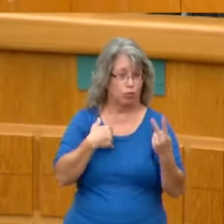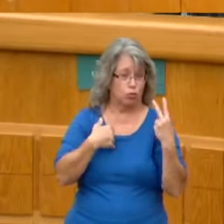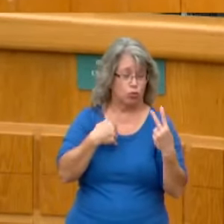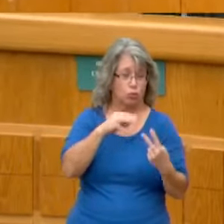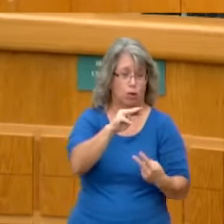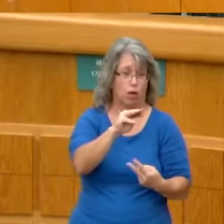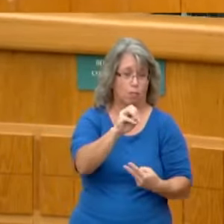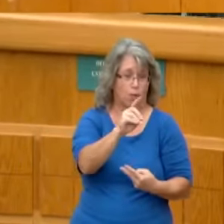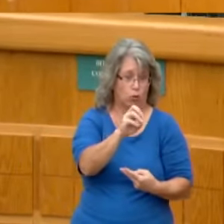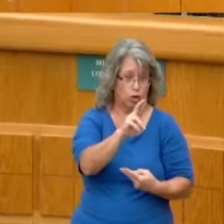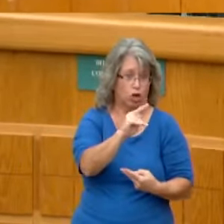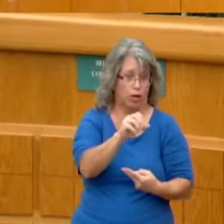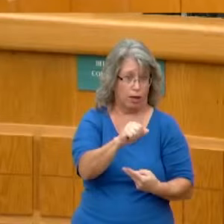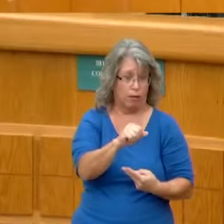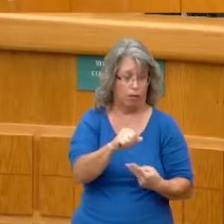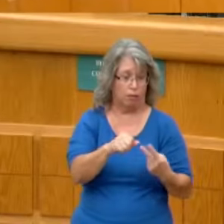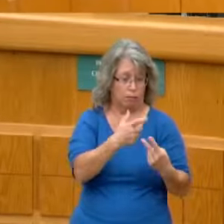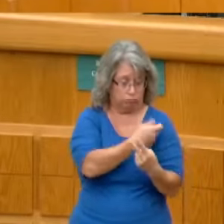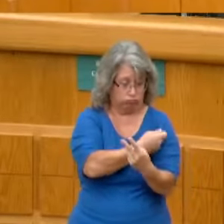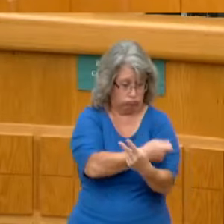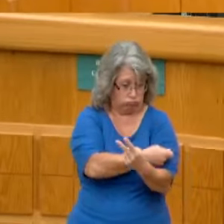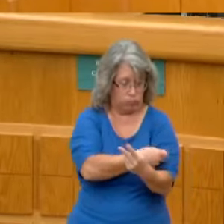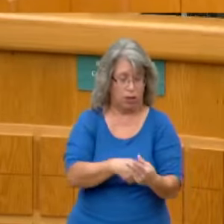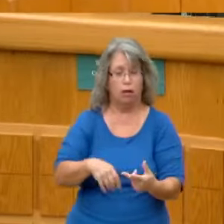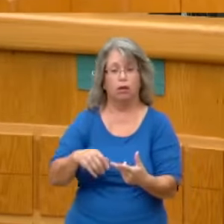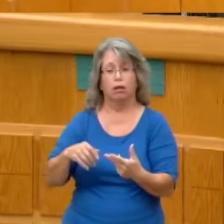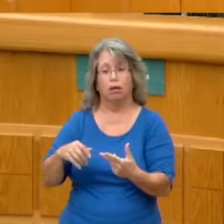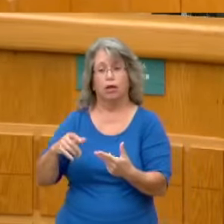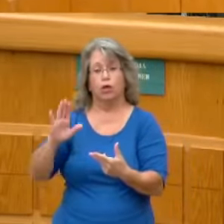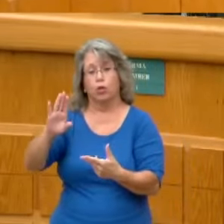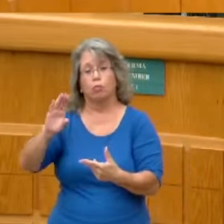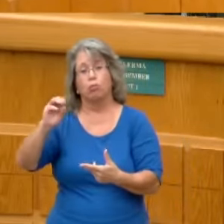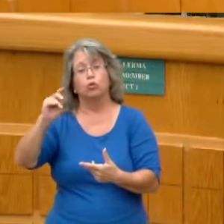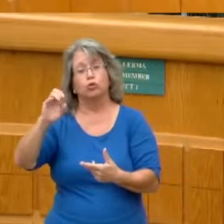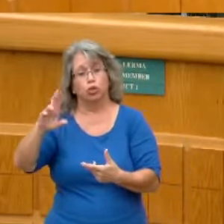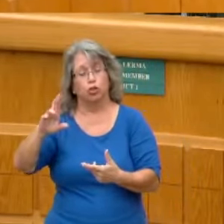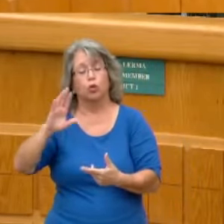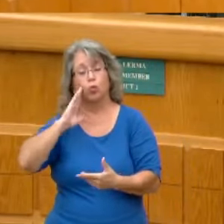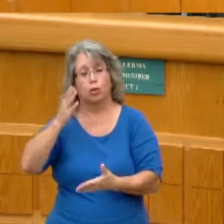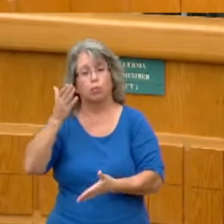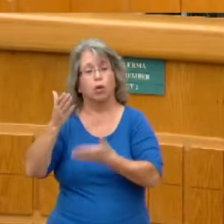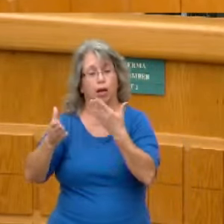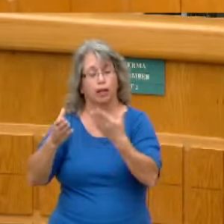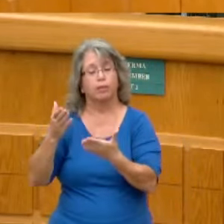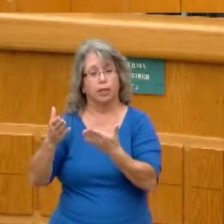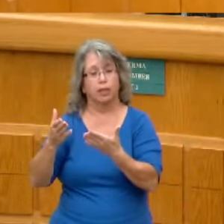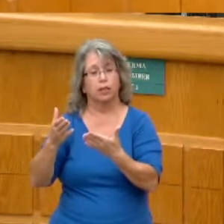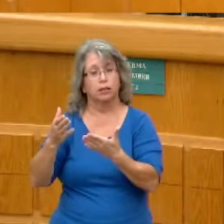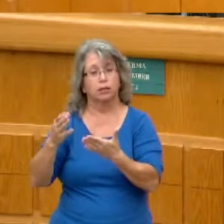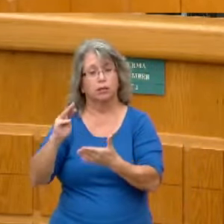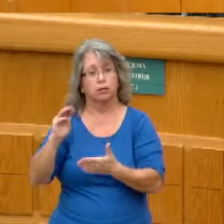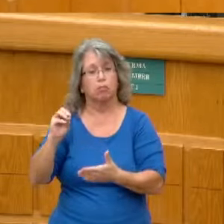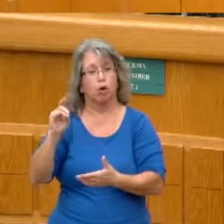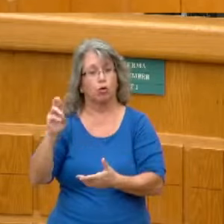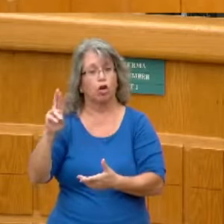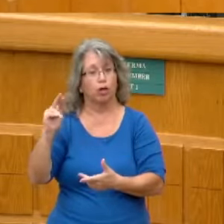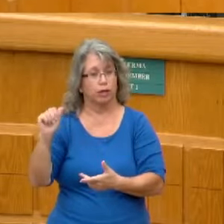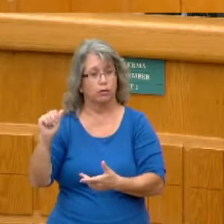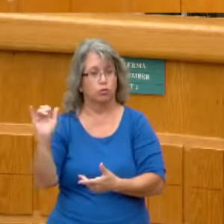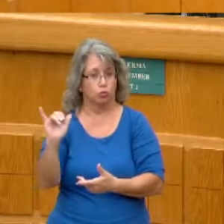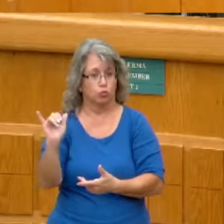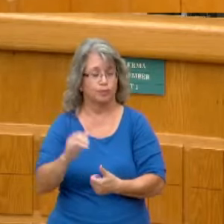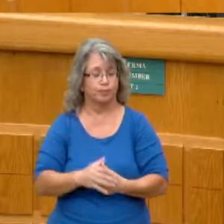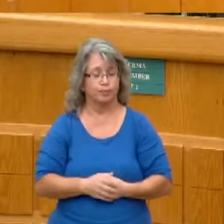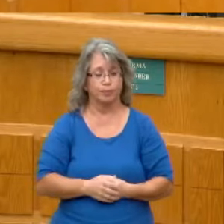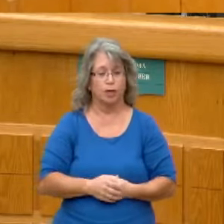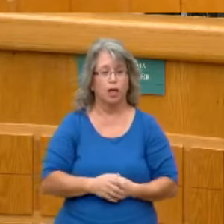than likely be Moderna. So, of course, all of that information will be coming out soon, and when it does, we will share it with the community.